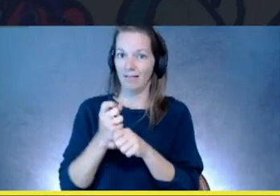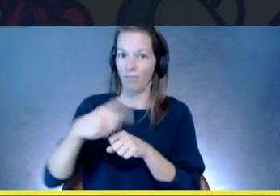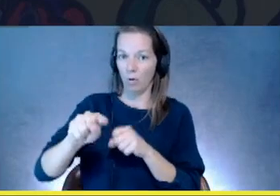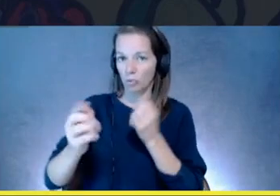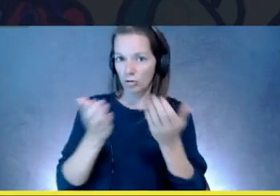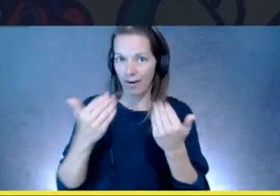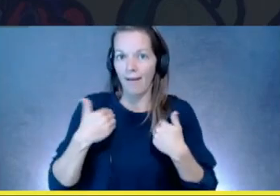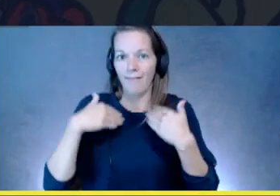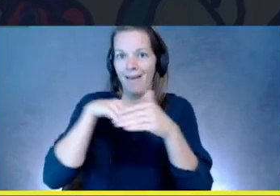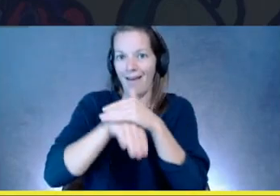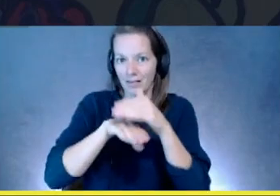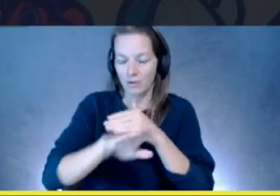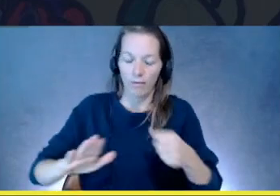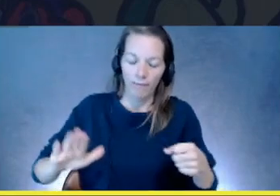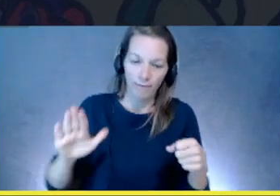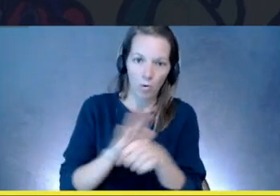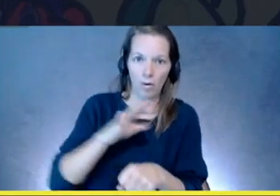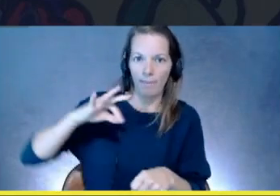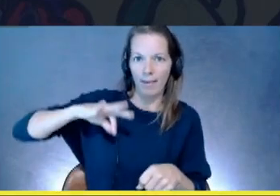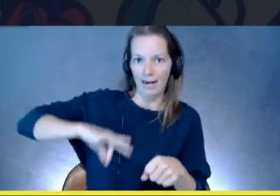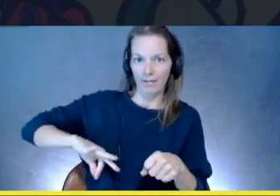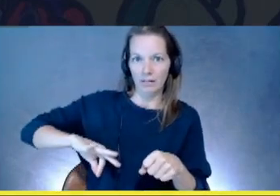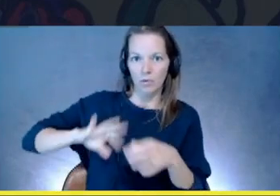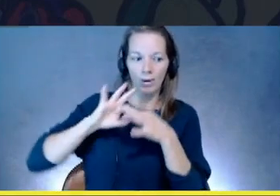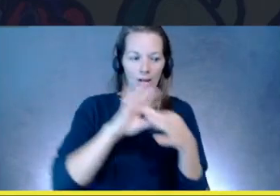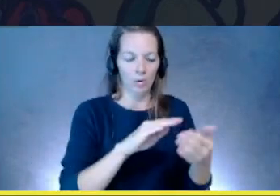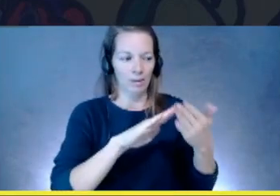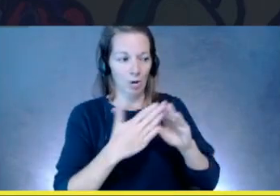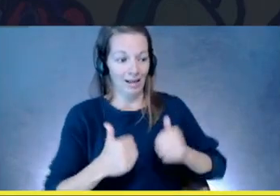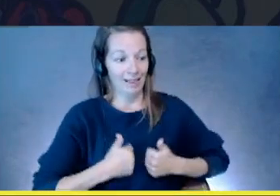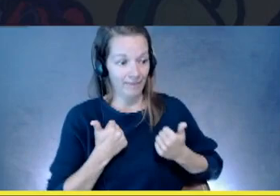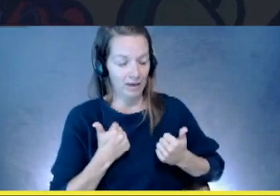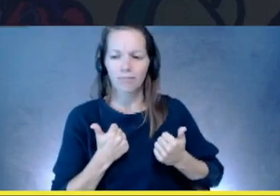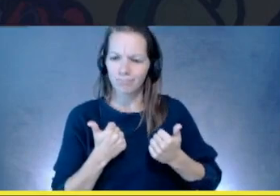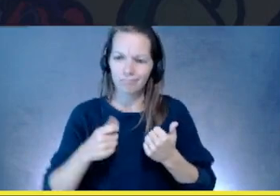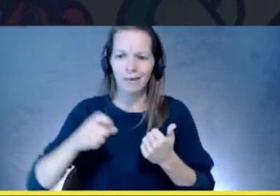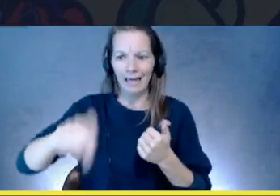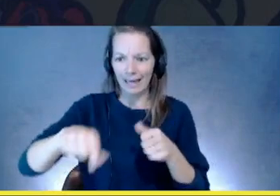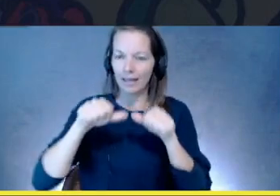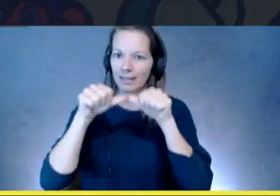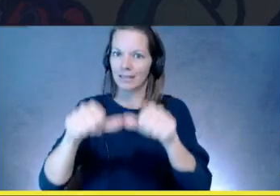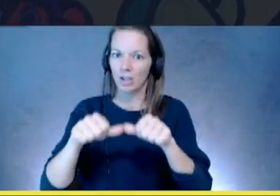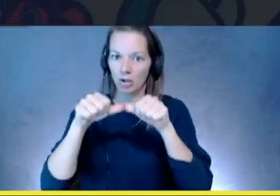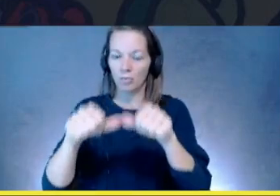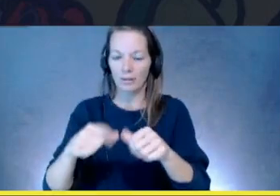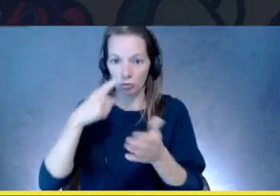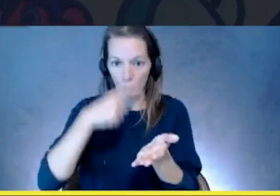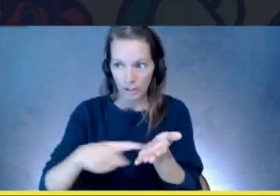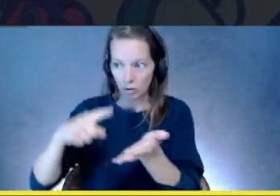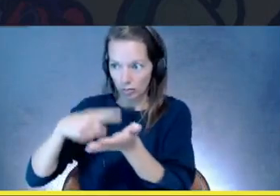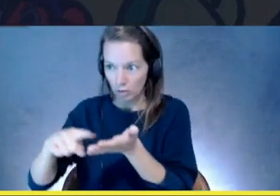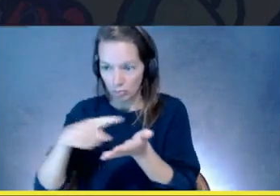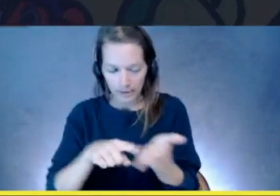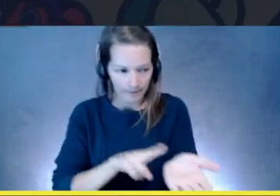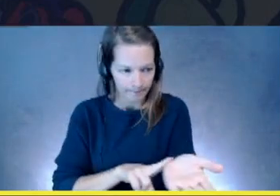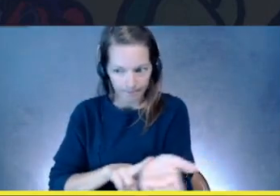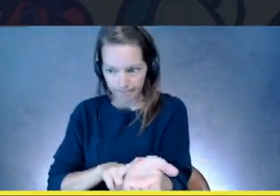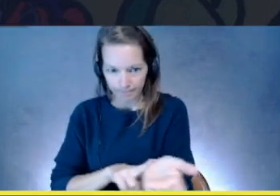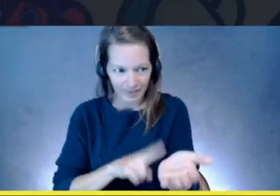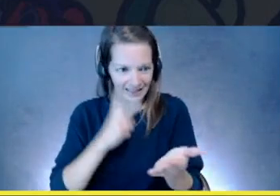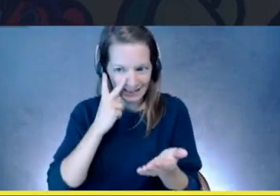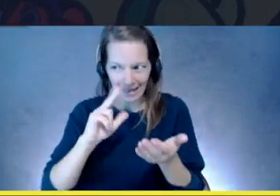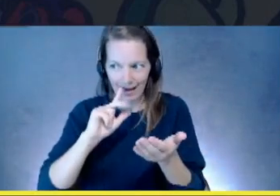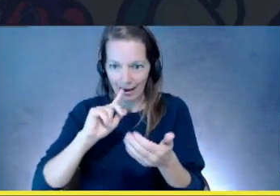to the full benefits of community living, we are going to need continuous ongoing research to see how that